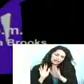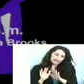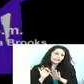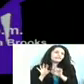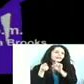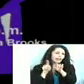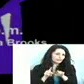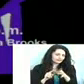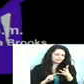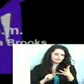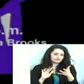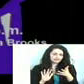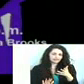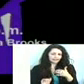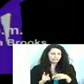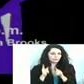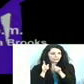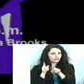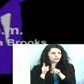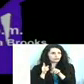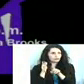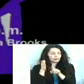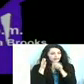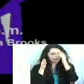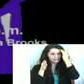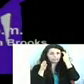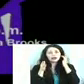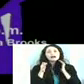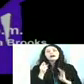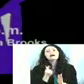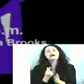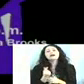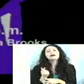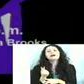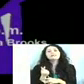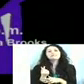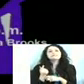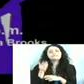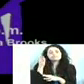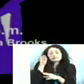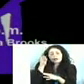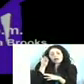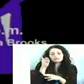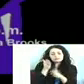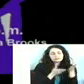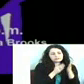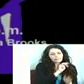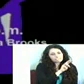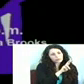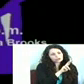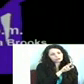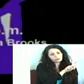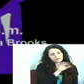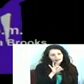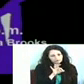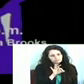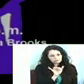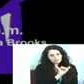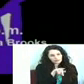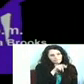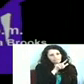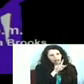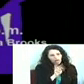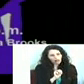in a month, we'll be having our fifth Sunday gospel service. That will be on March the 29th, which is also Palm Sunday. It will be